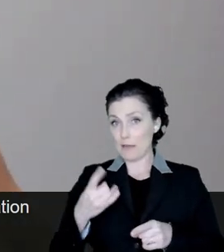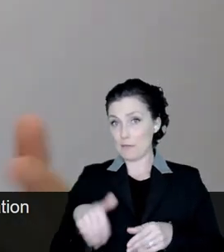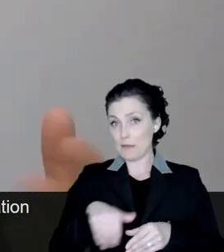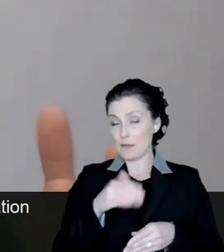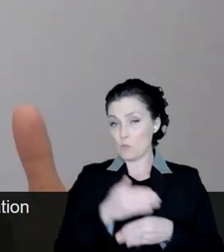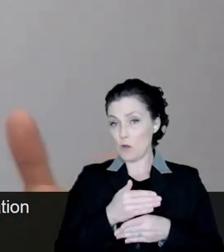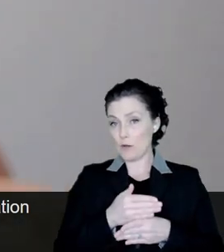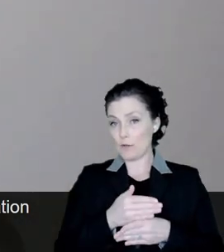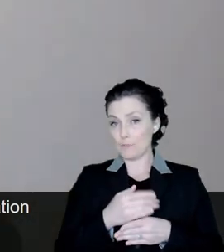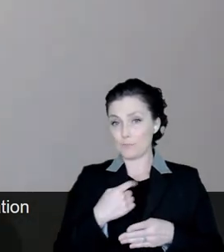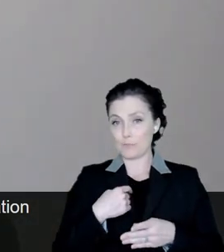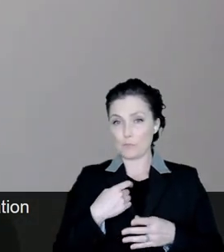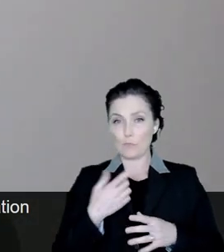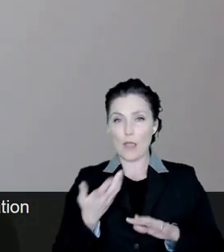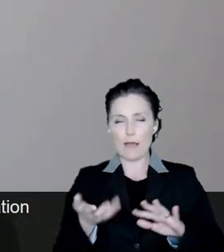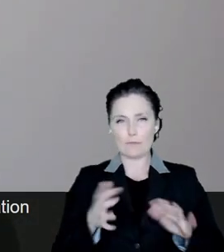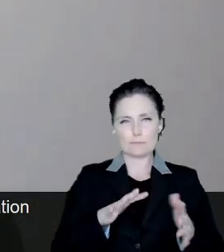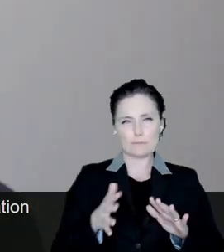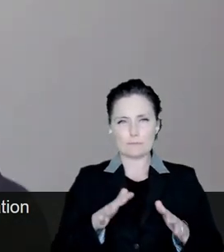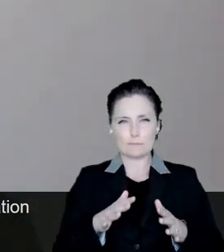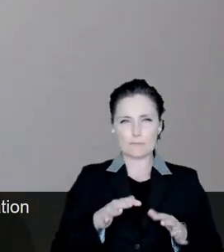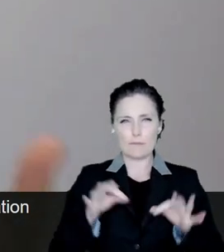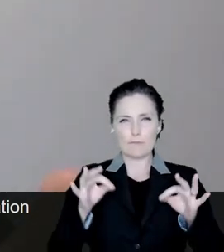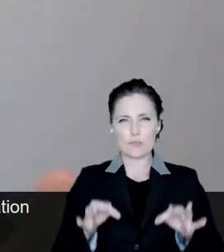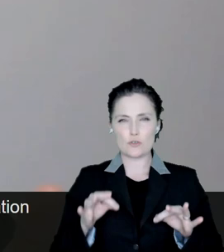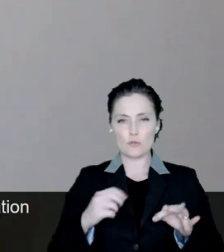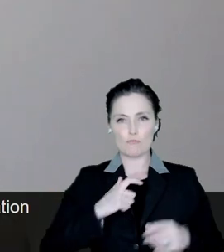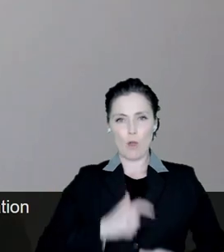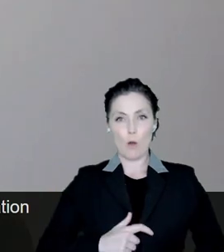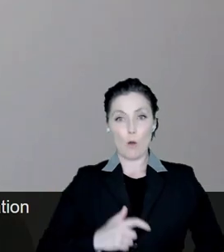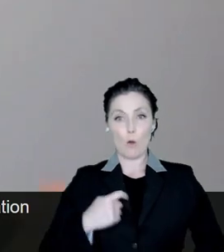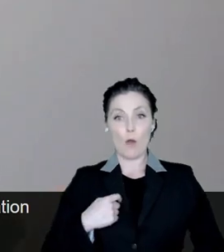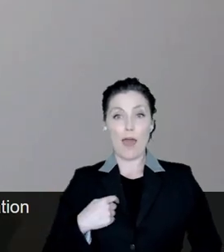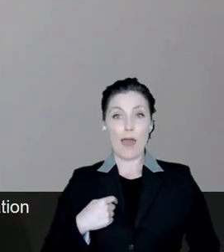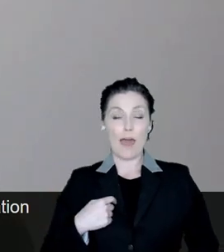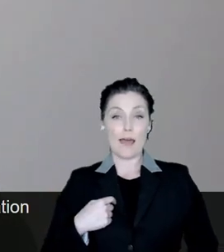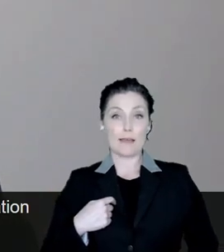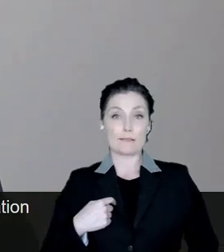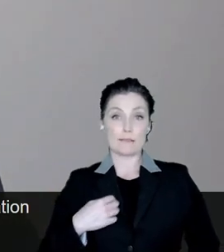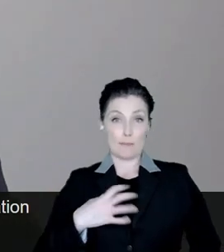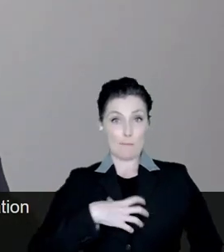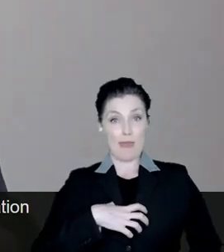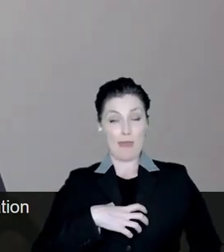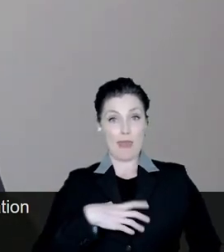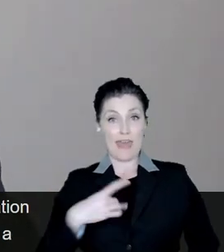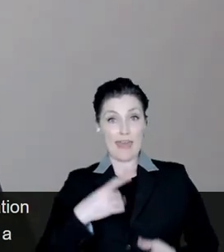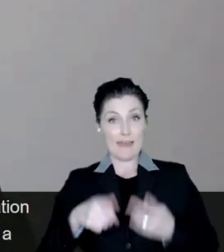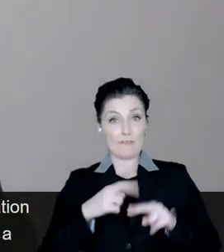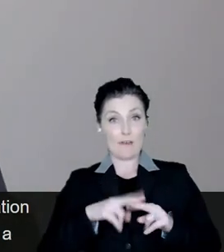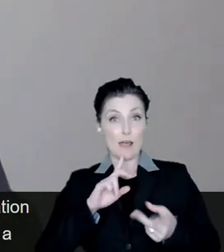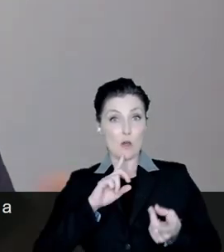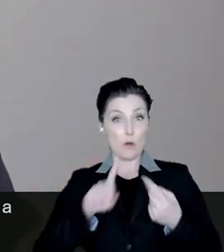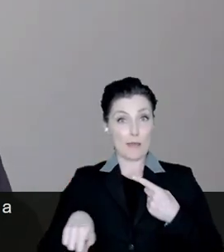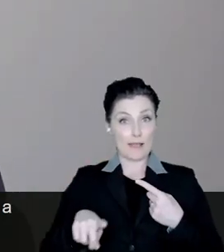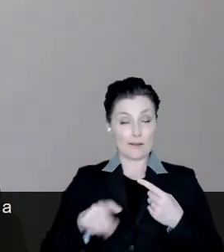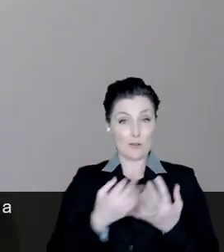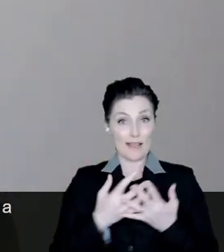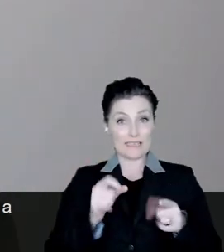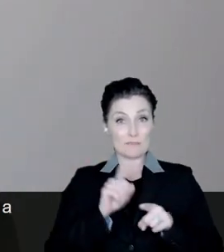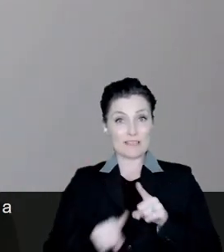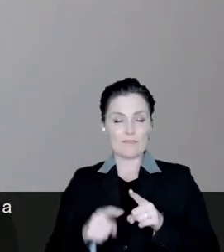sort of a quasi-judicial role as the mayor, and if I was to comment on any specifics, it could be said that I